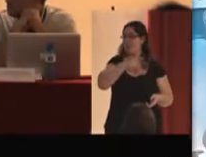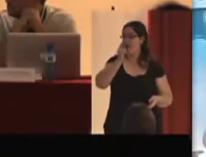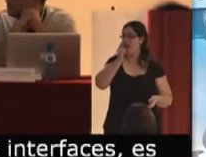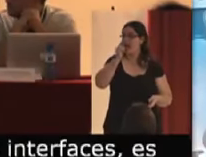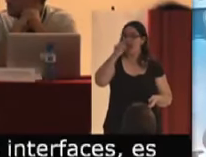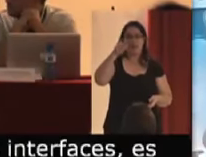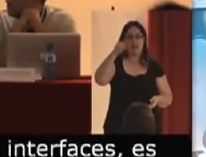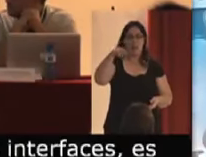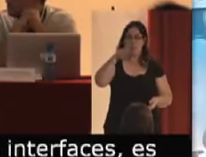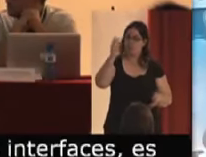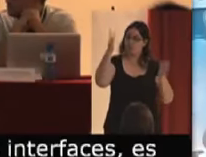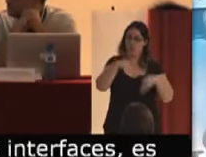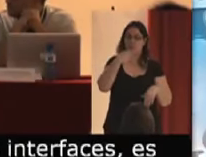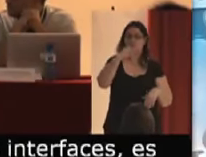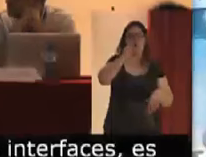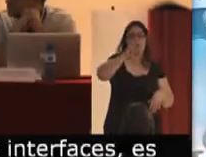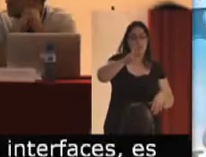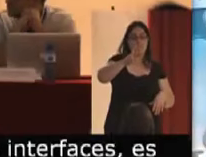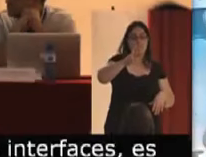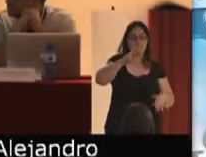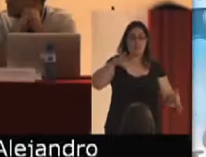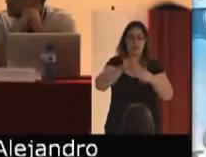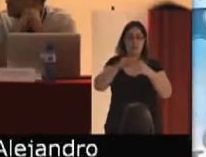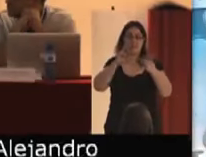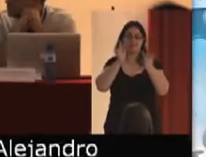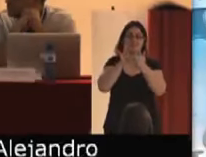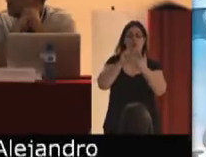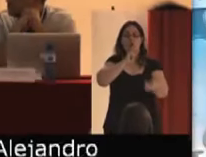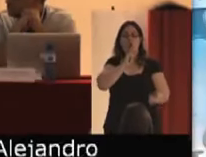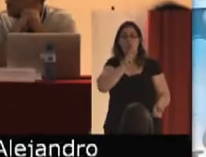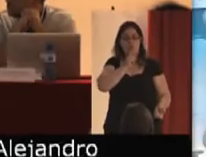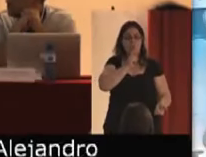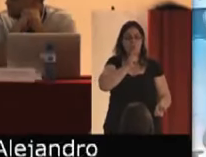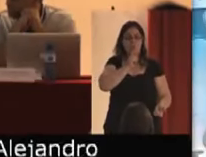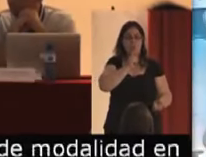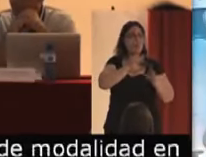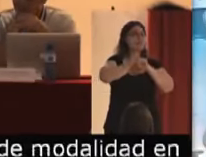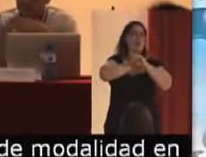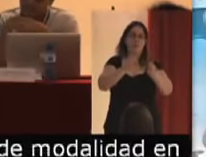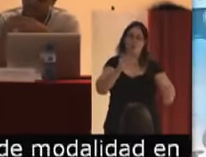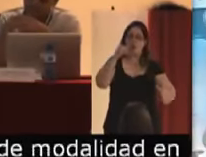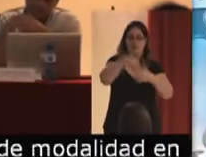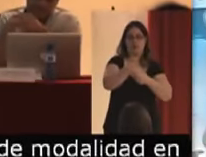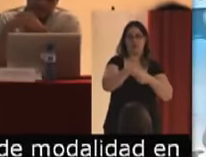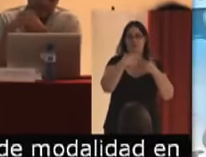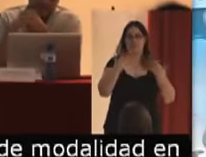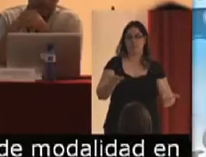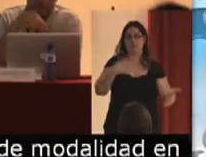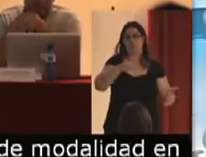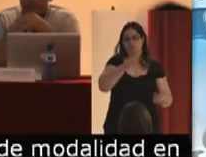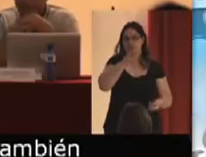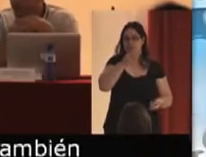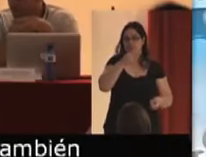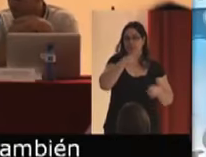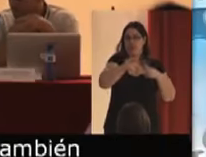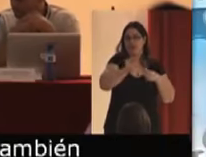a shame that Alejandro isn't here, like CAP, which deal with modality of interaction, which is not included.